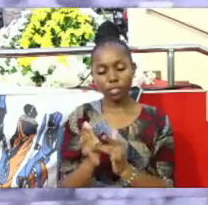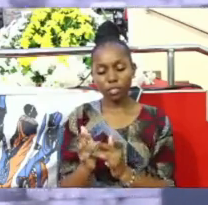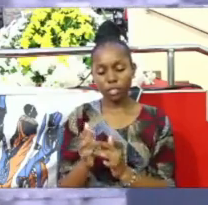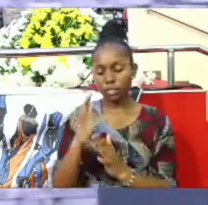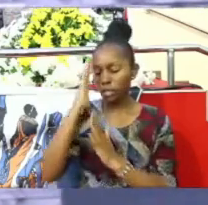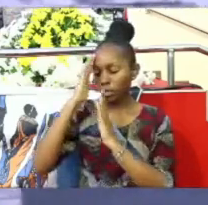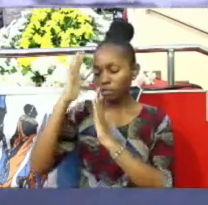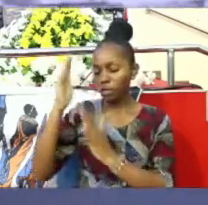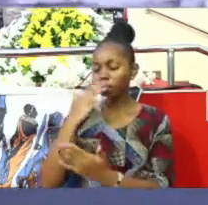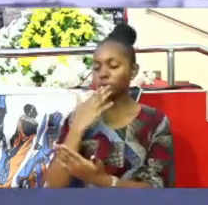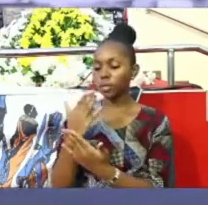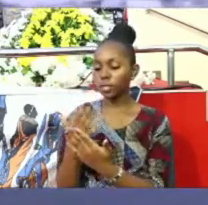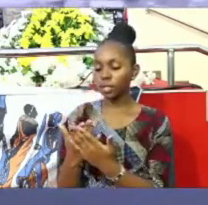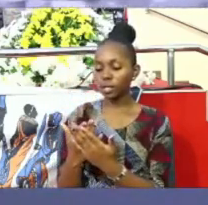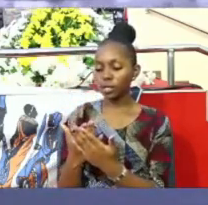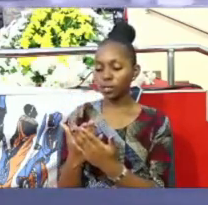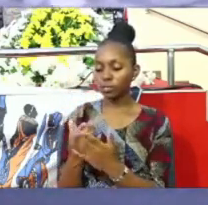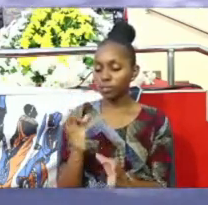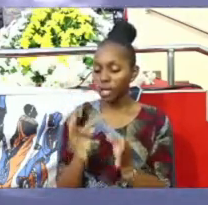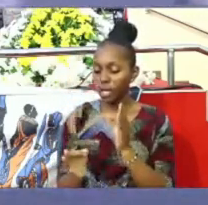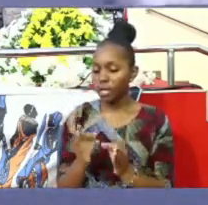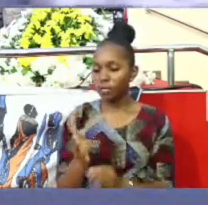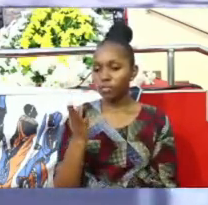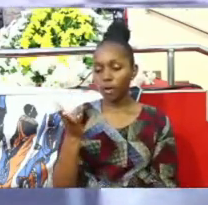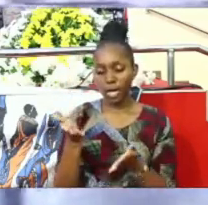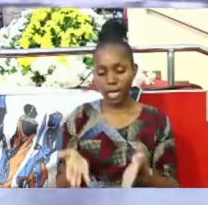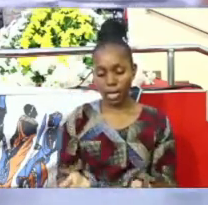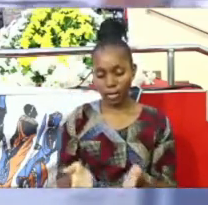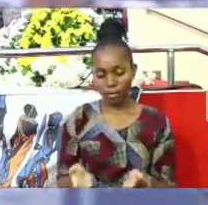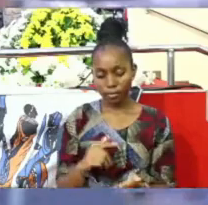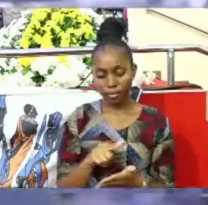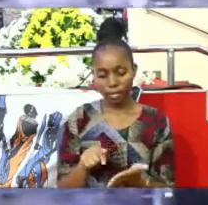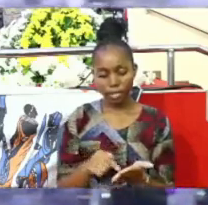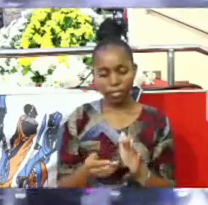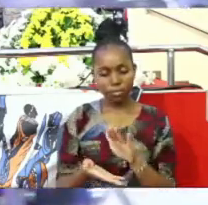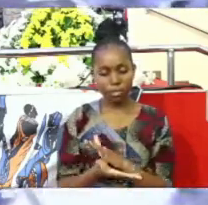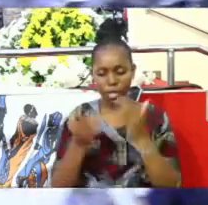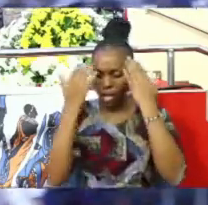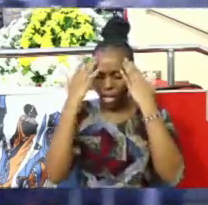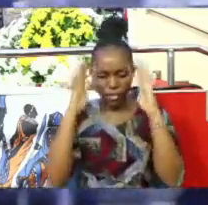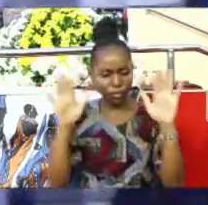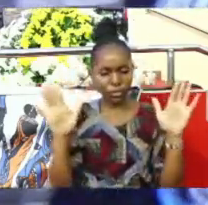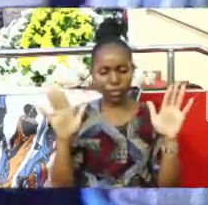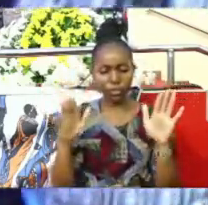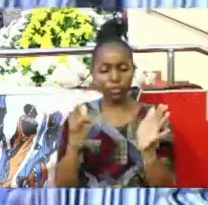you. If you're here this morning, you do not know Jesus.